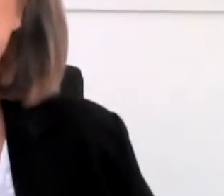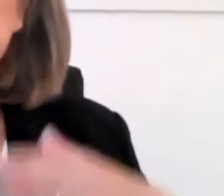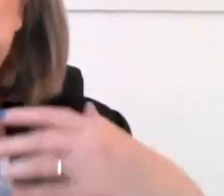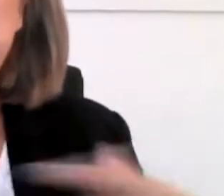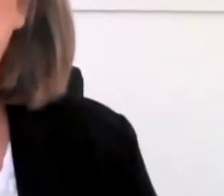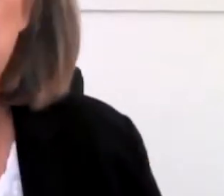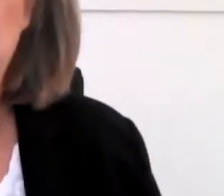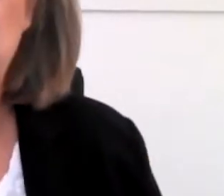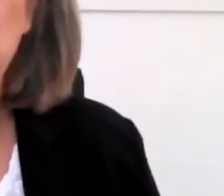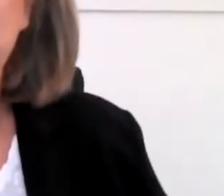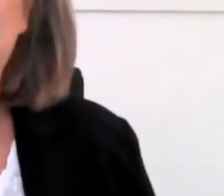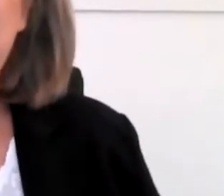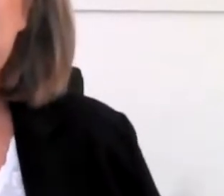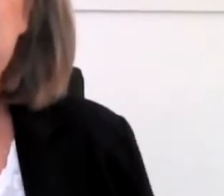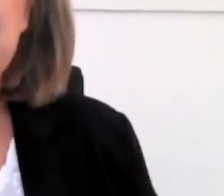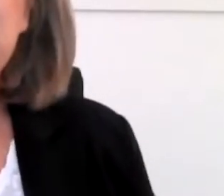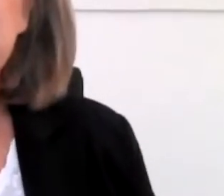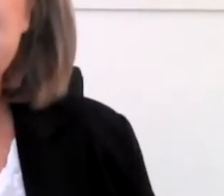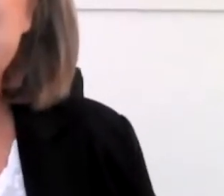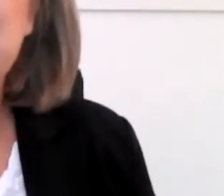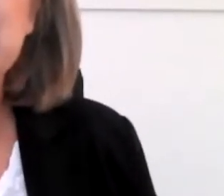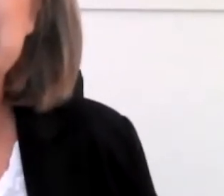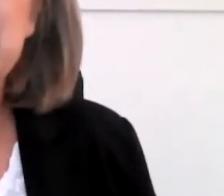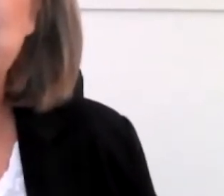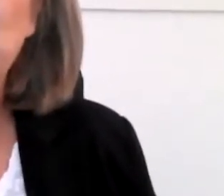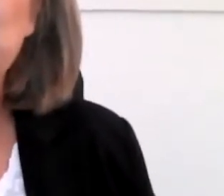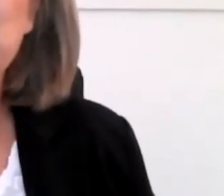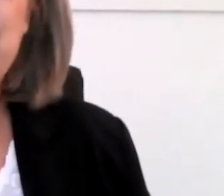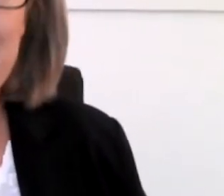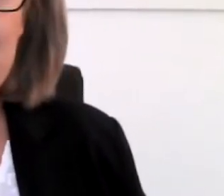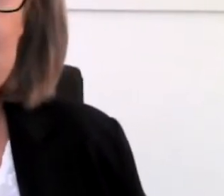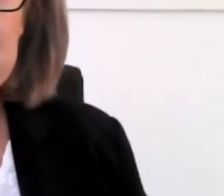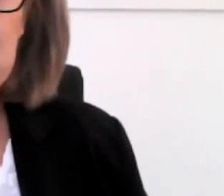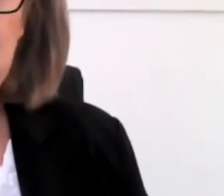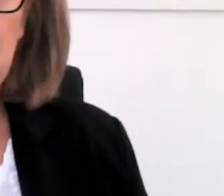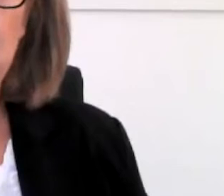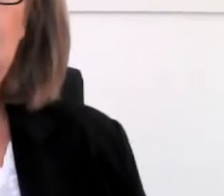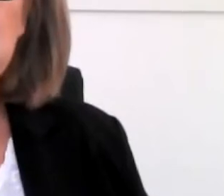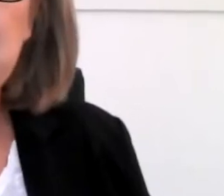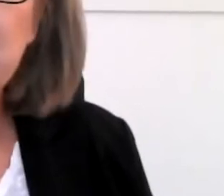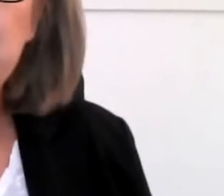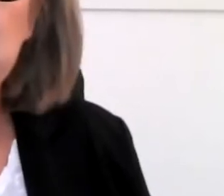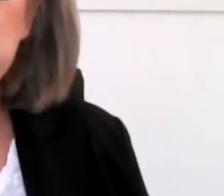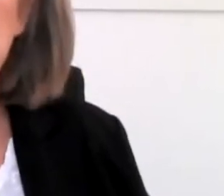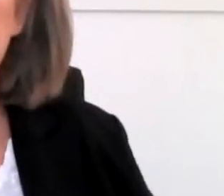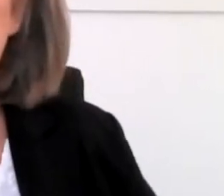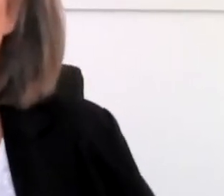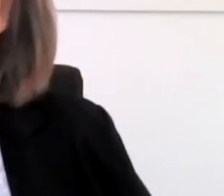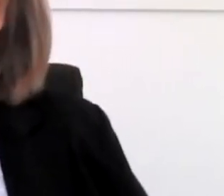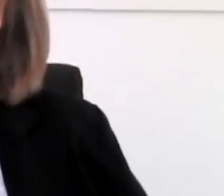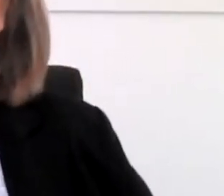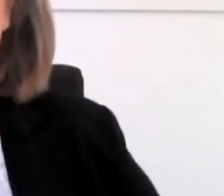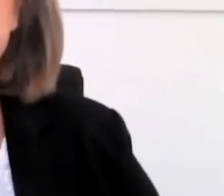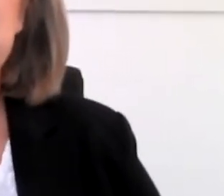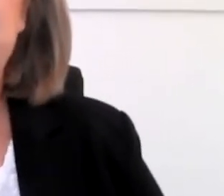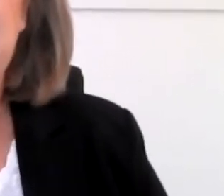judges, y'all know that somebody comes into your courtroom and you've got child abuse and you've got